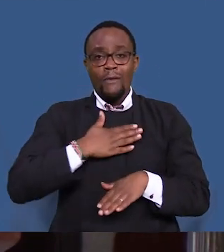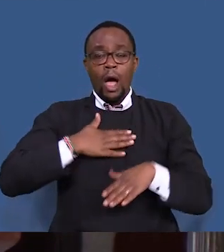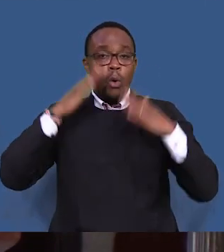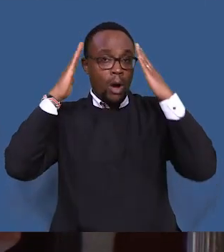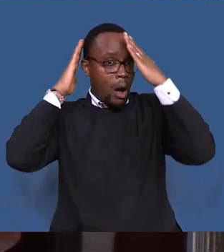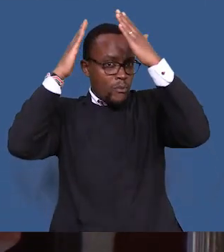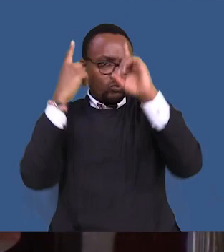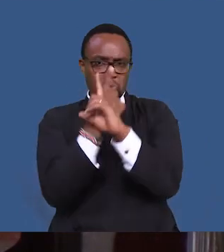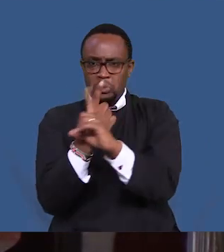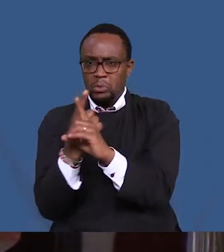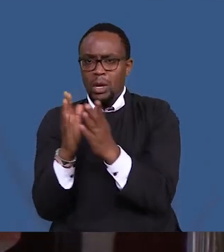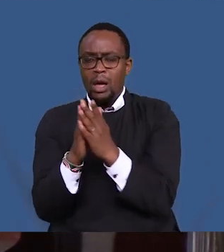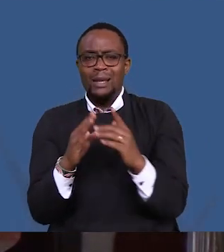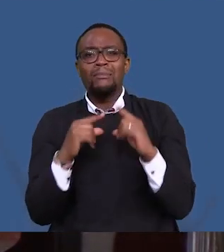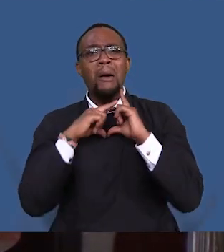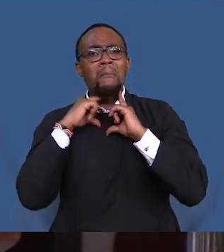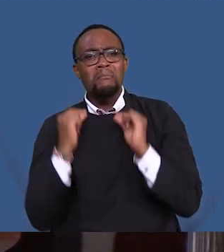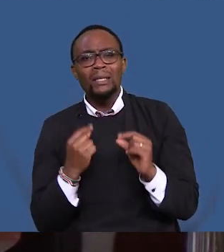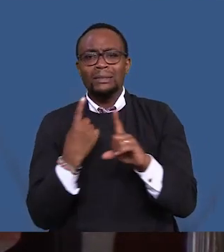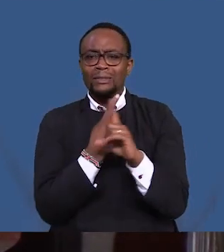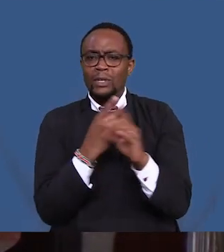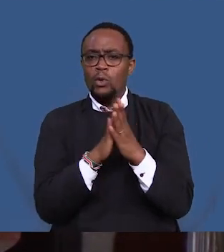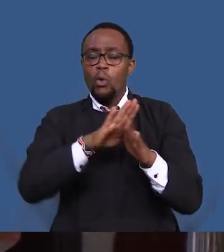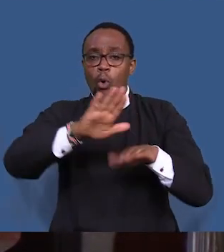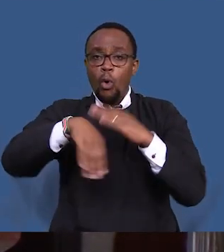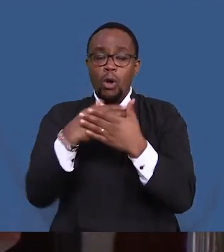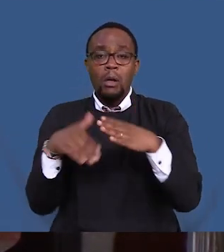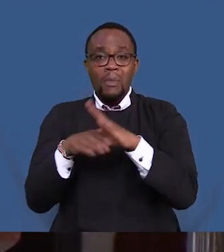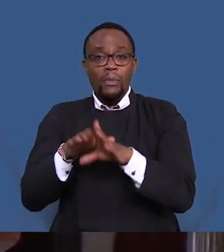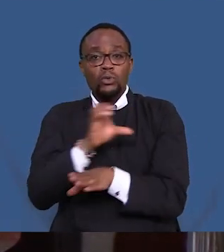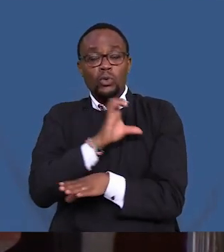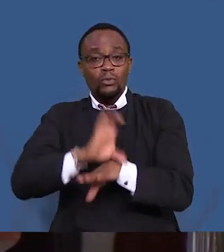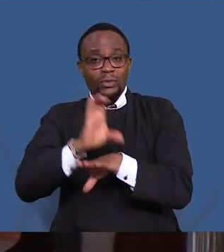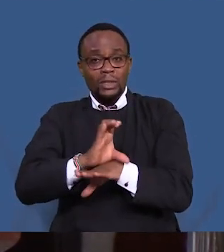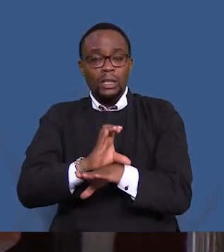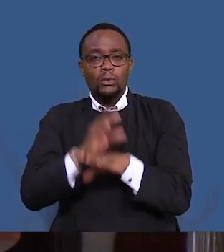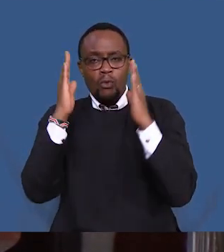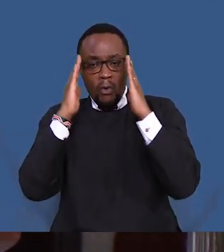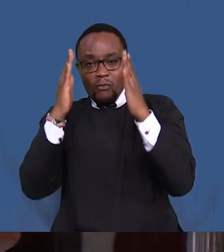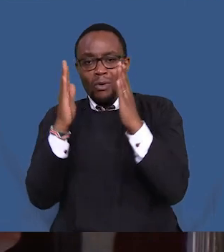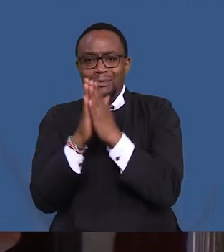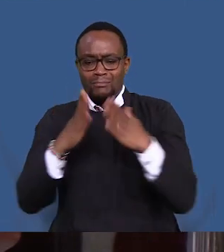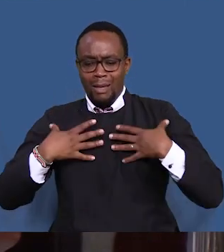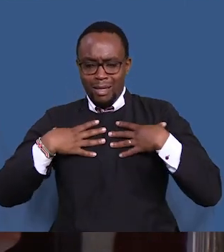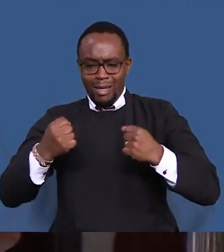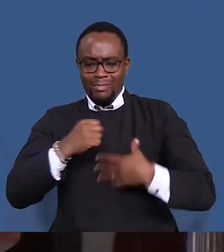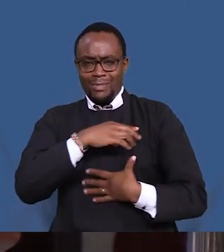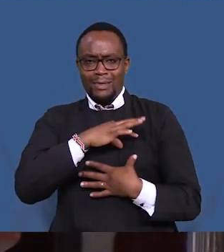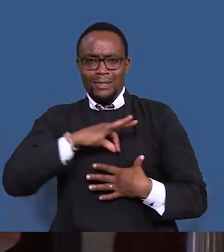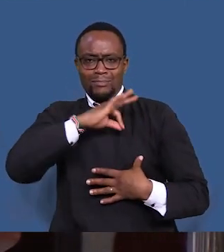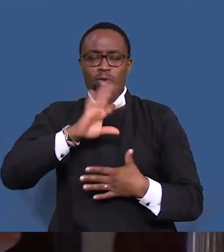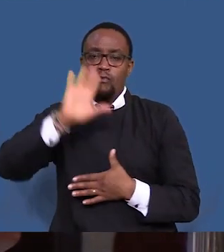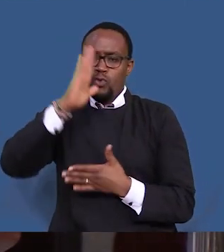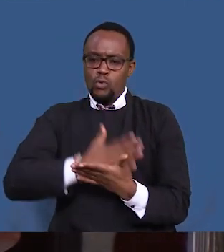bishops and curates and all congregations committed to their charge the healthful spirit of